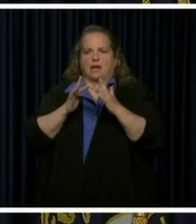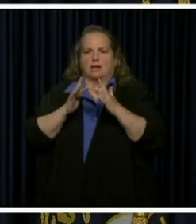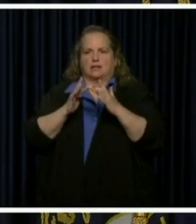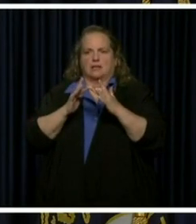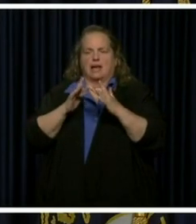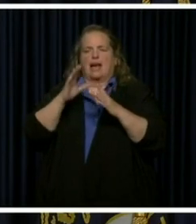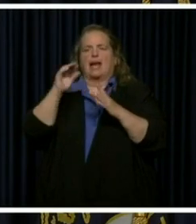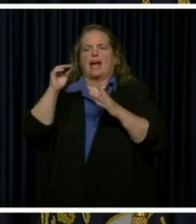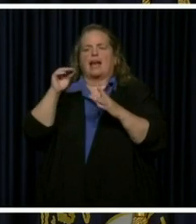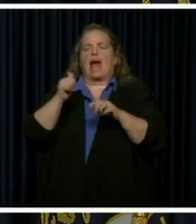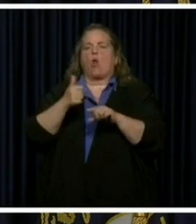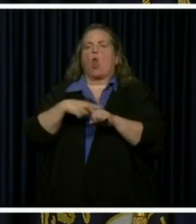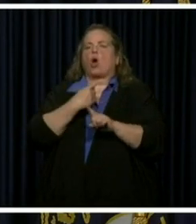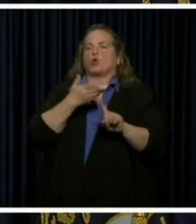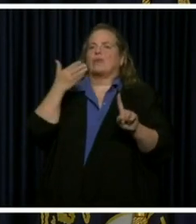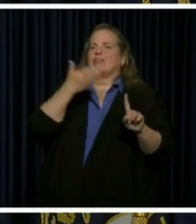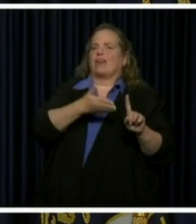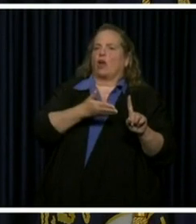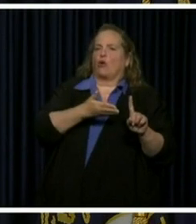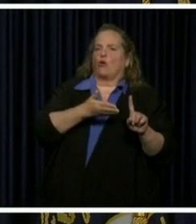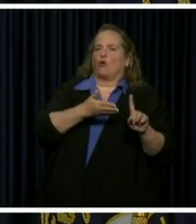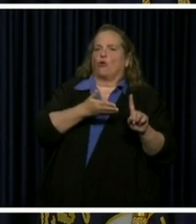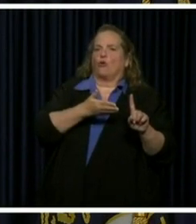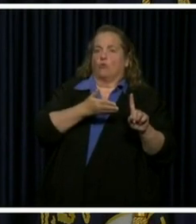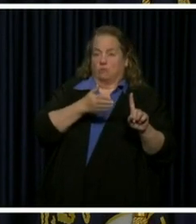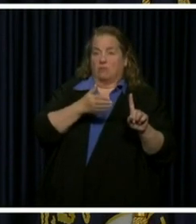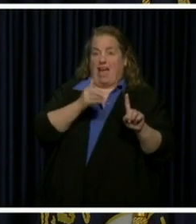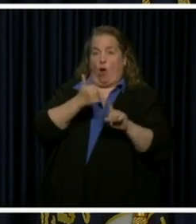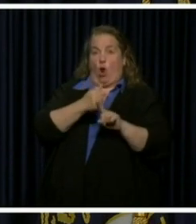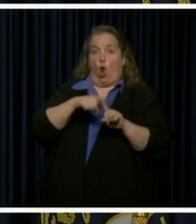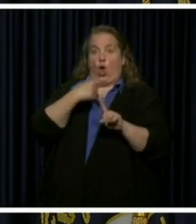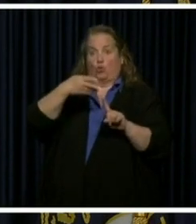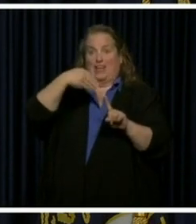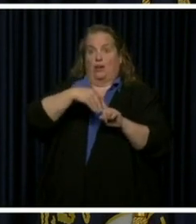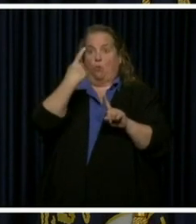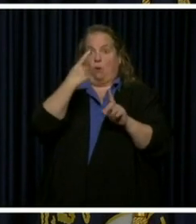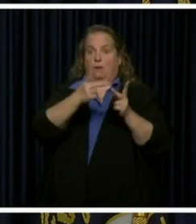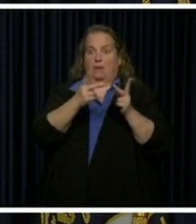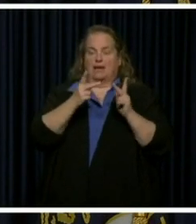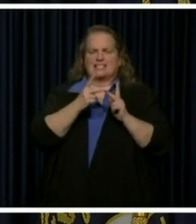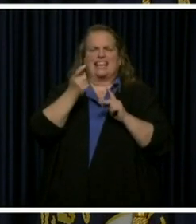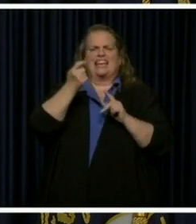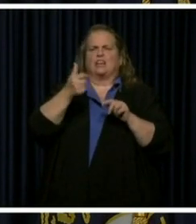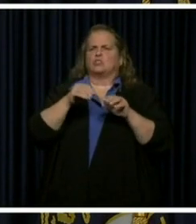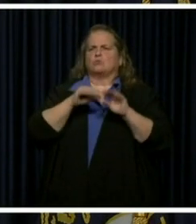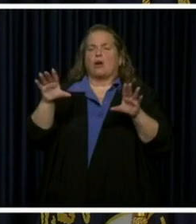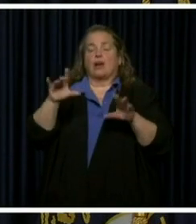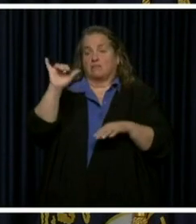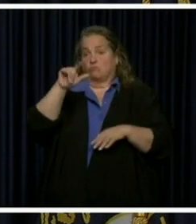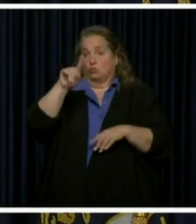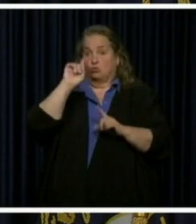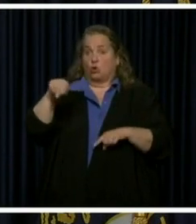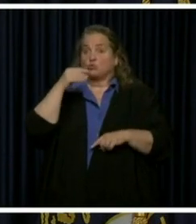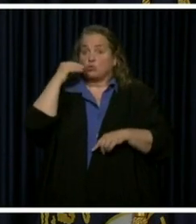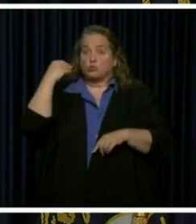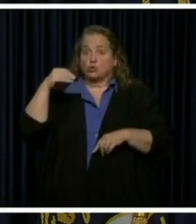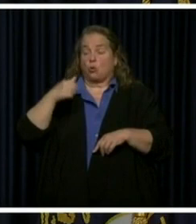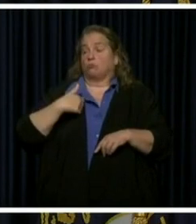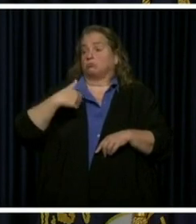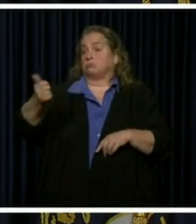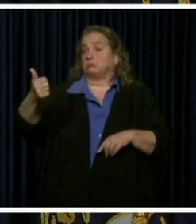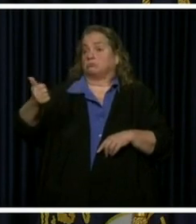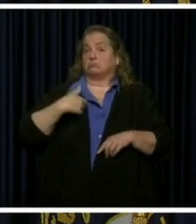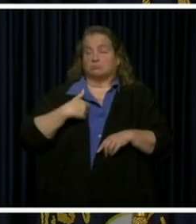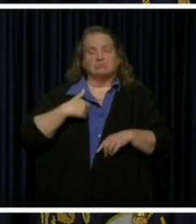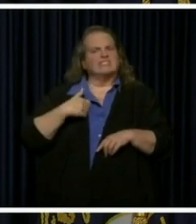that. We have seen very little spread in what we would call a transient activity like going to the grocery store. If you're doing it right and you're